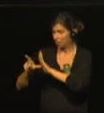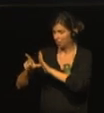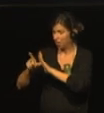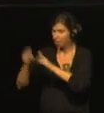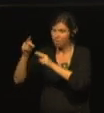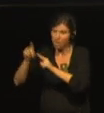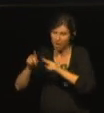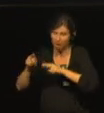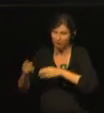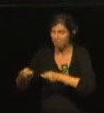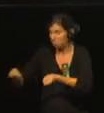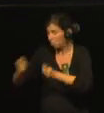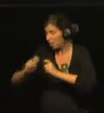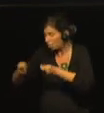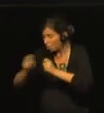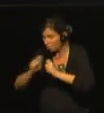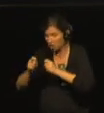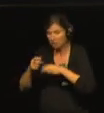of disability.